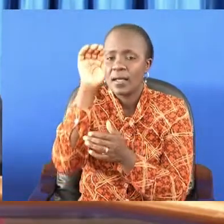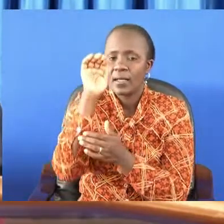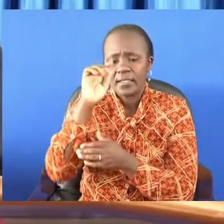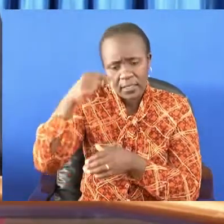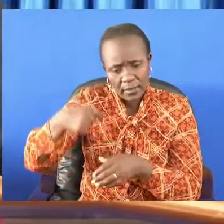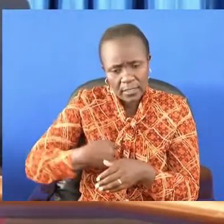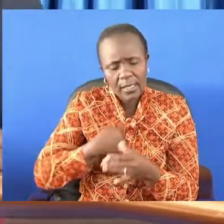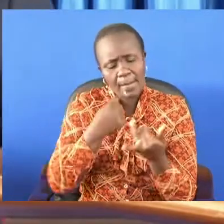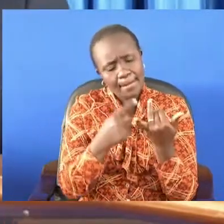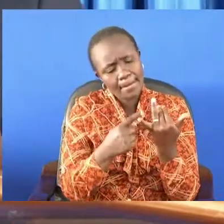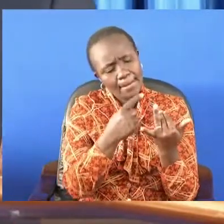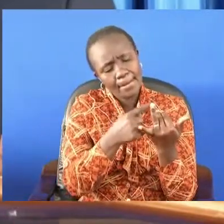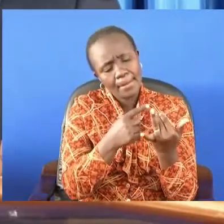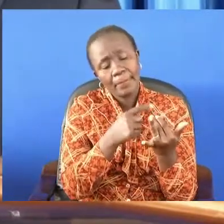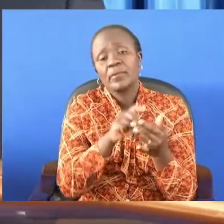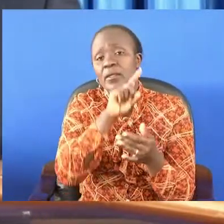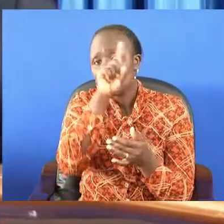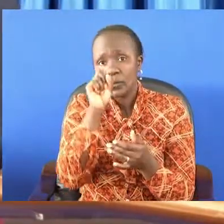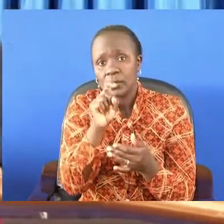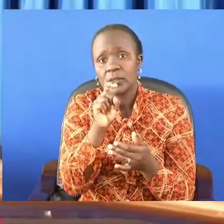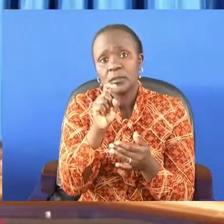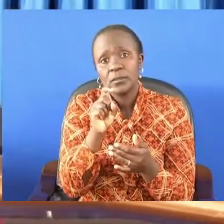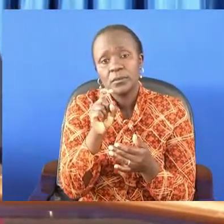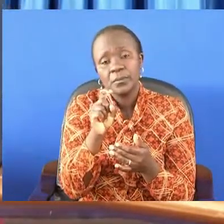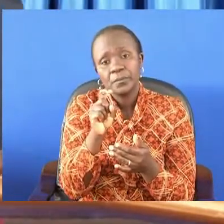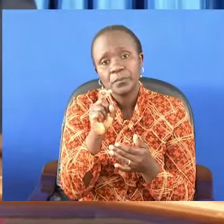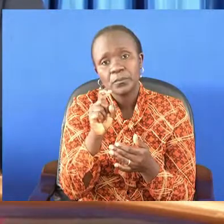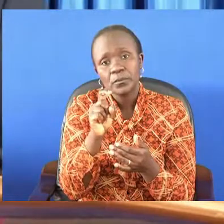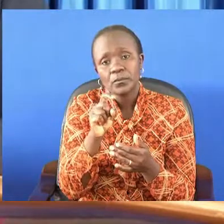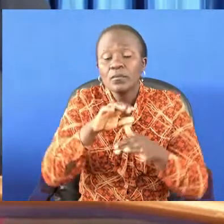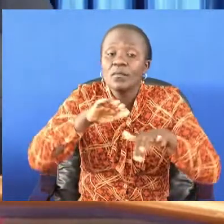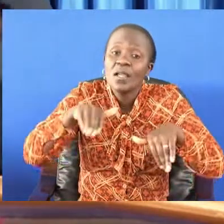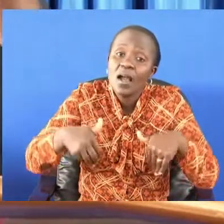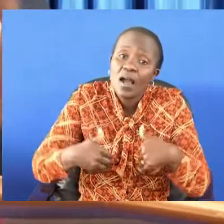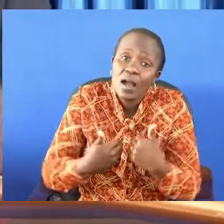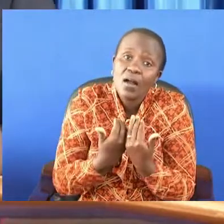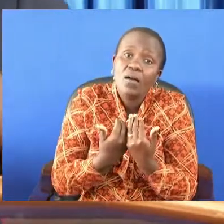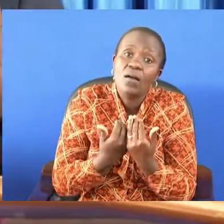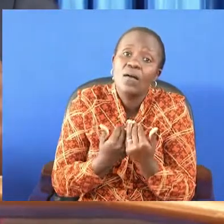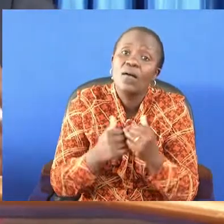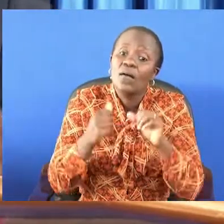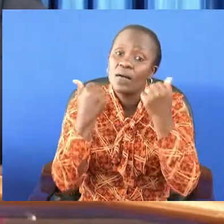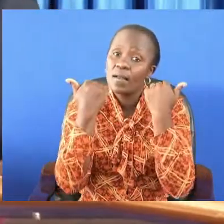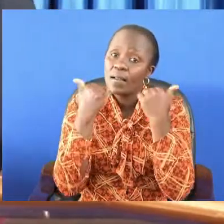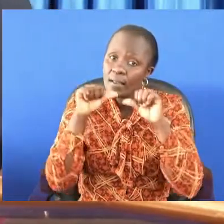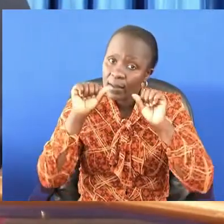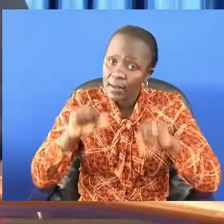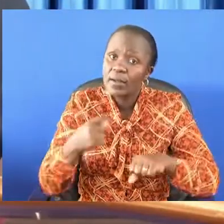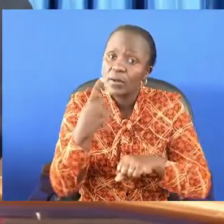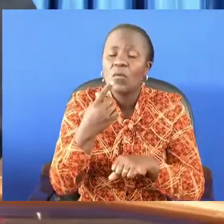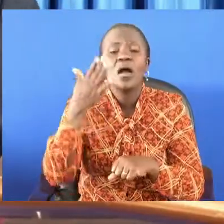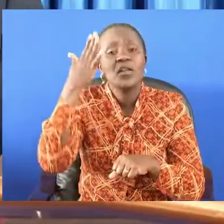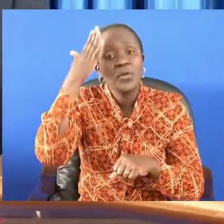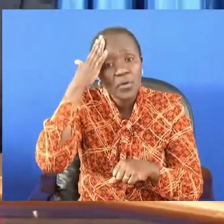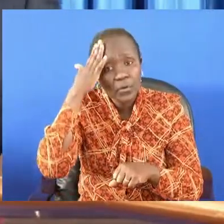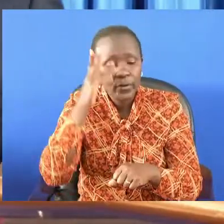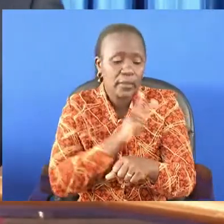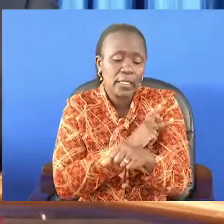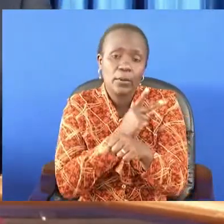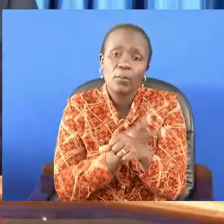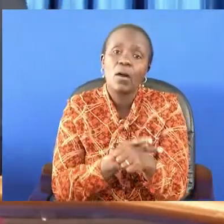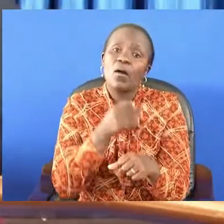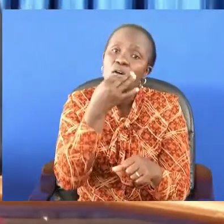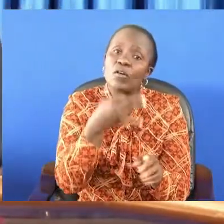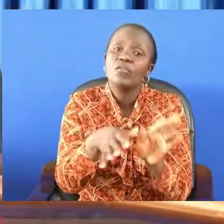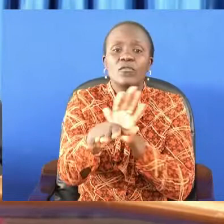ourselves a number of questions, including, how can one recognize the power